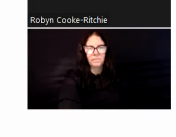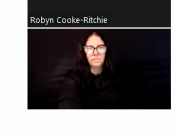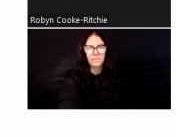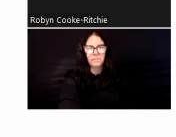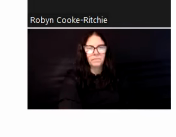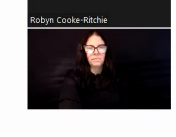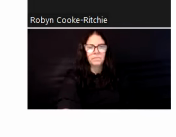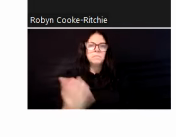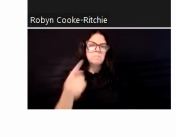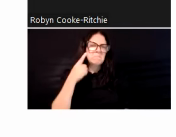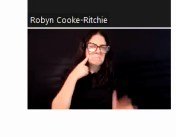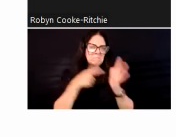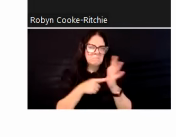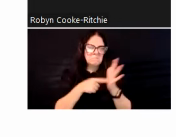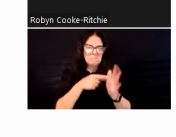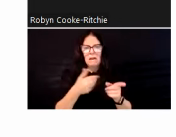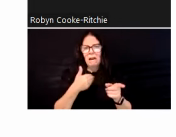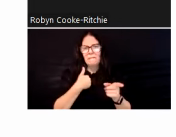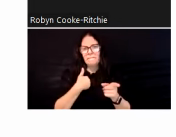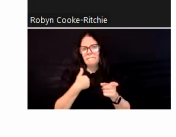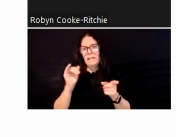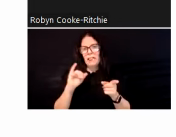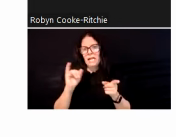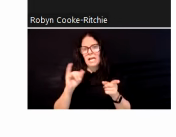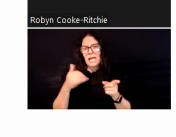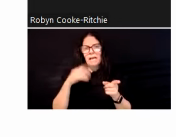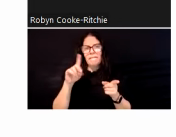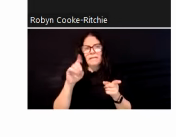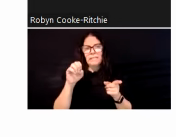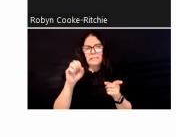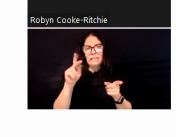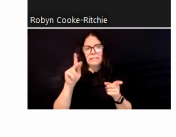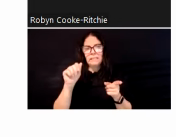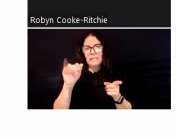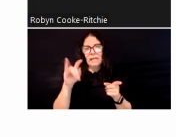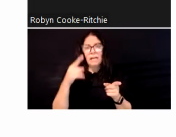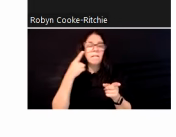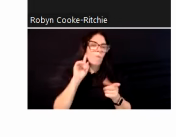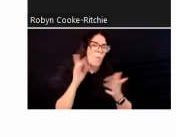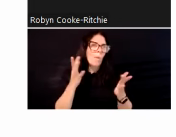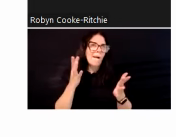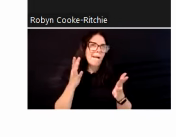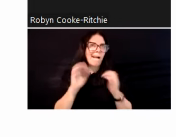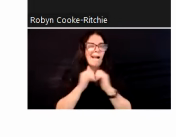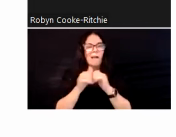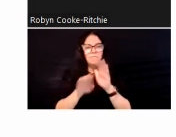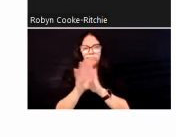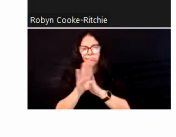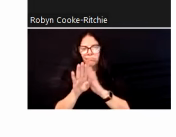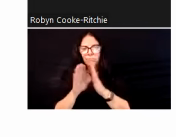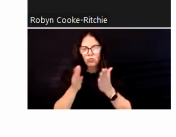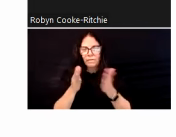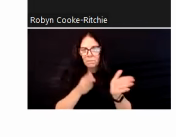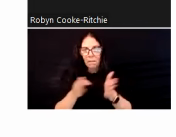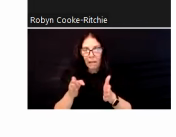So for example, there's a desk aid for creating a service plan, which is partly what we'll be talking